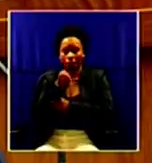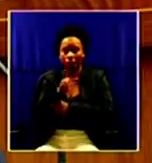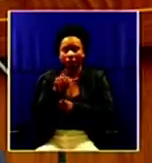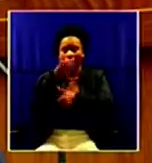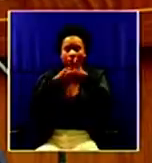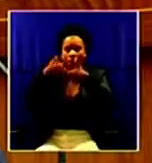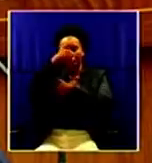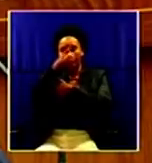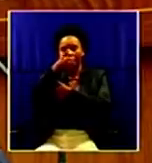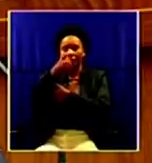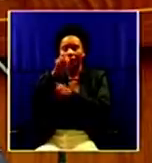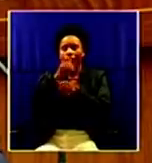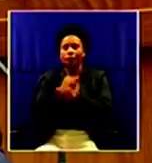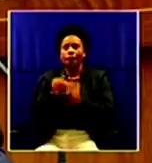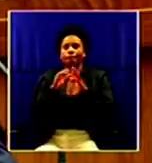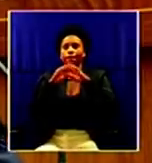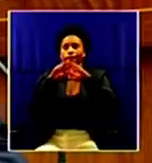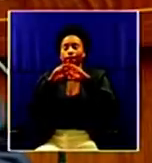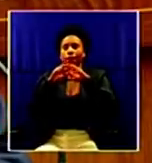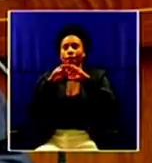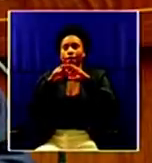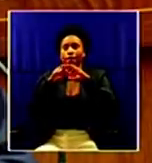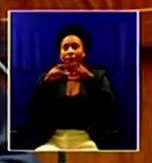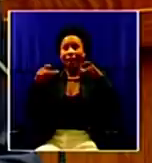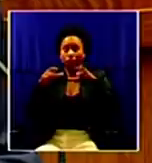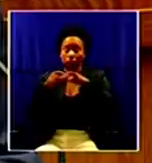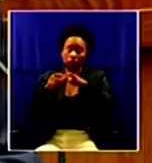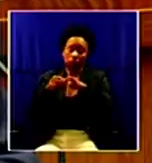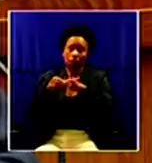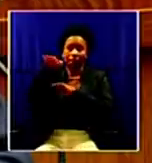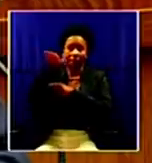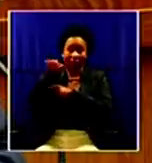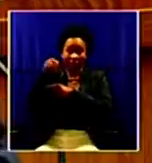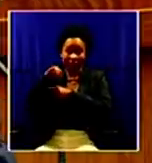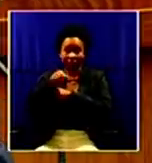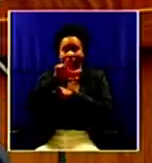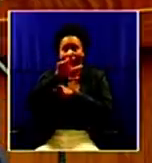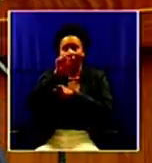Mr. Lesetsha Khanyago, and the outstanding staff at the South African Reserve Bank